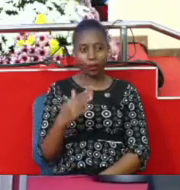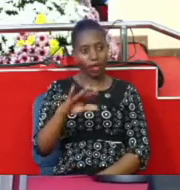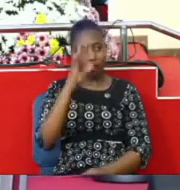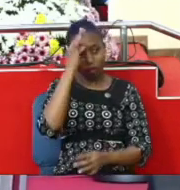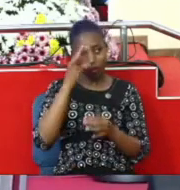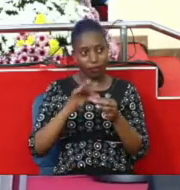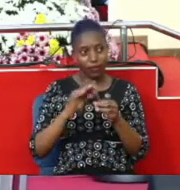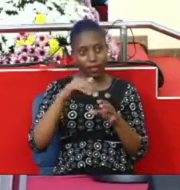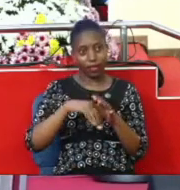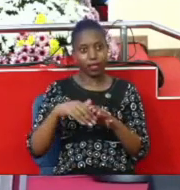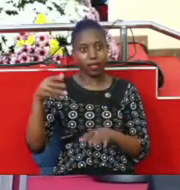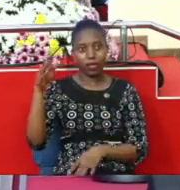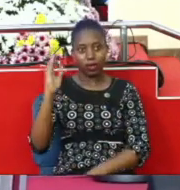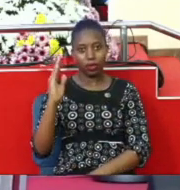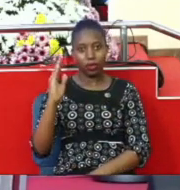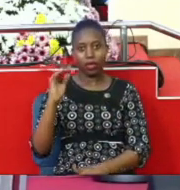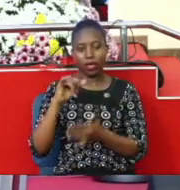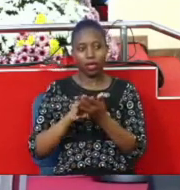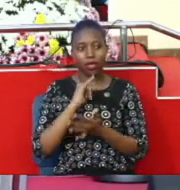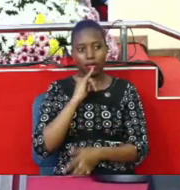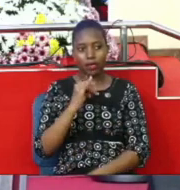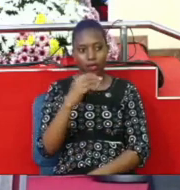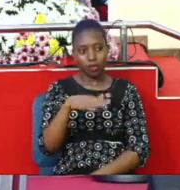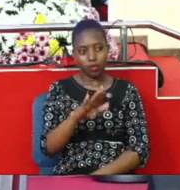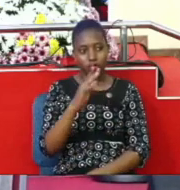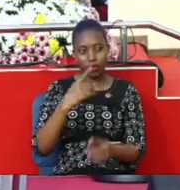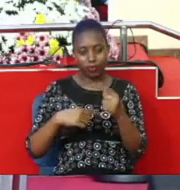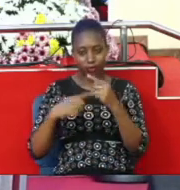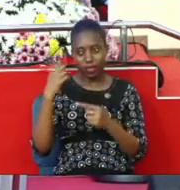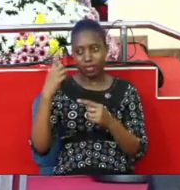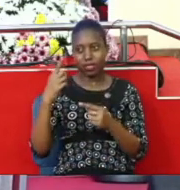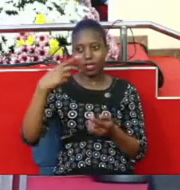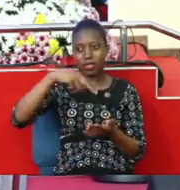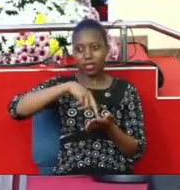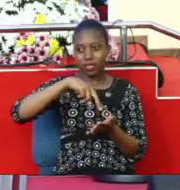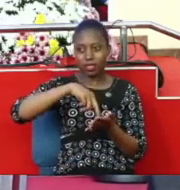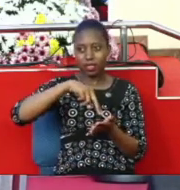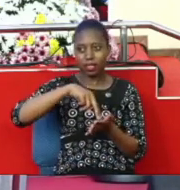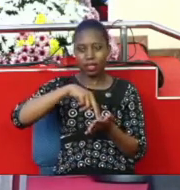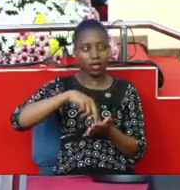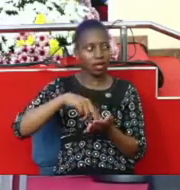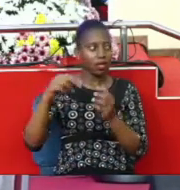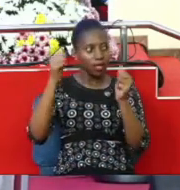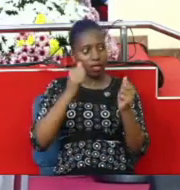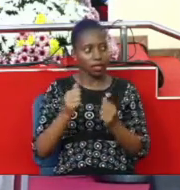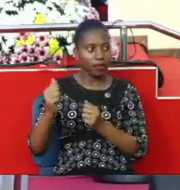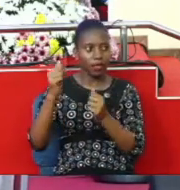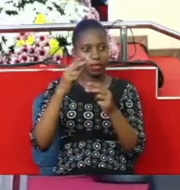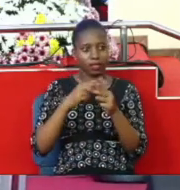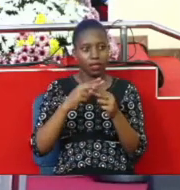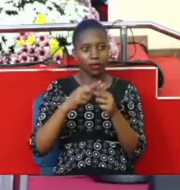sarakasi. Now that is your victory. Kuwa na imani ndani ya Mungu huo ni ushindi. Would you stand on your two feet? Unaweza simama kwa miguu. In the mighty name of Jesus. Katika jina la